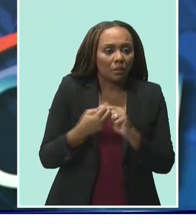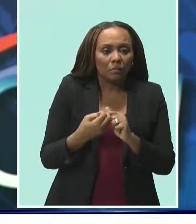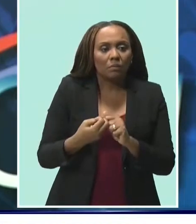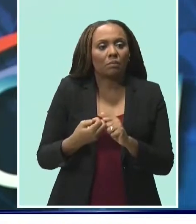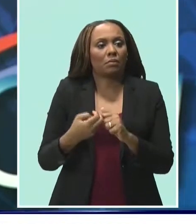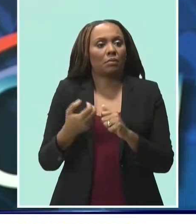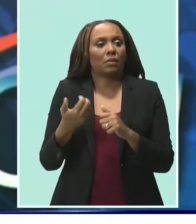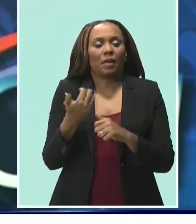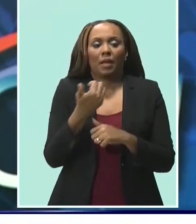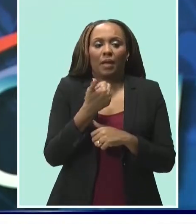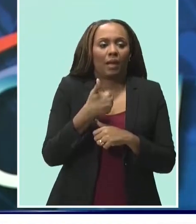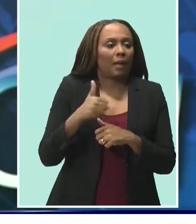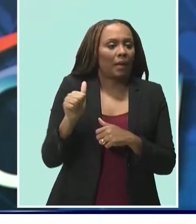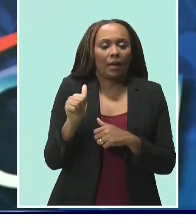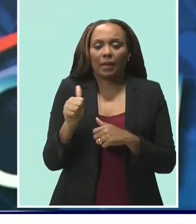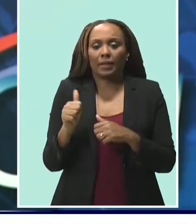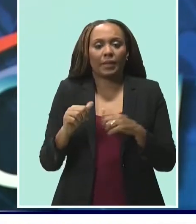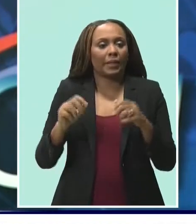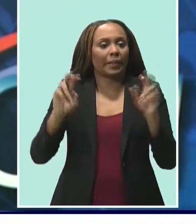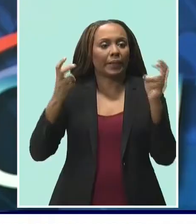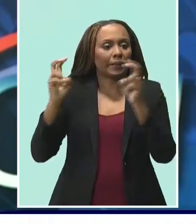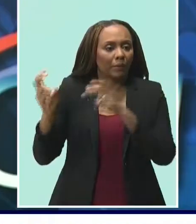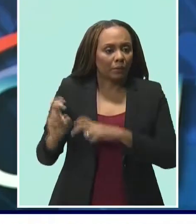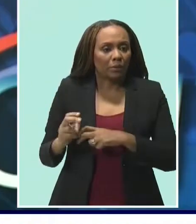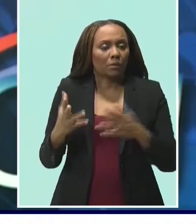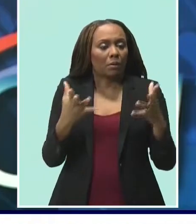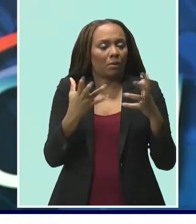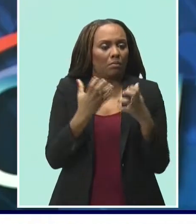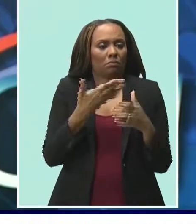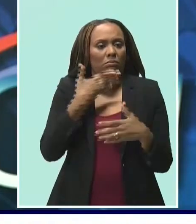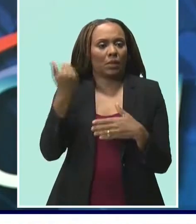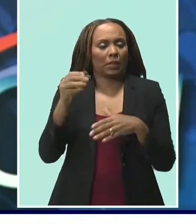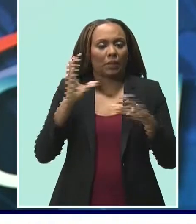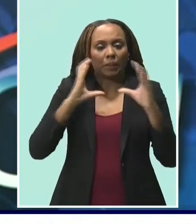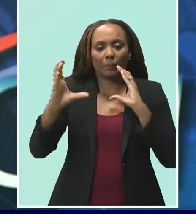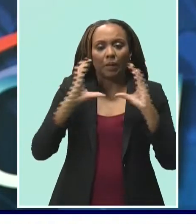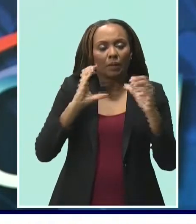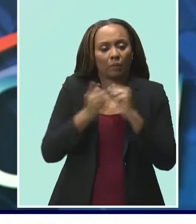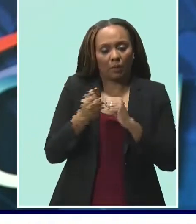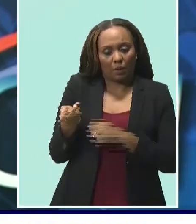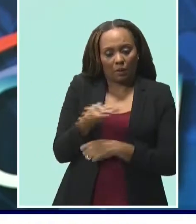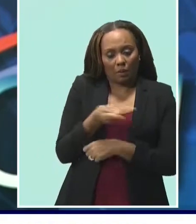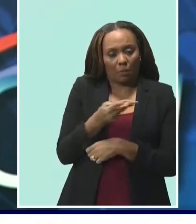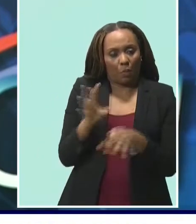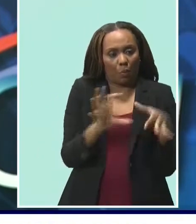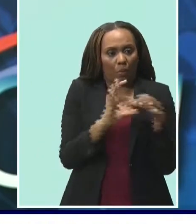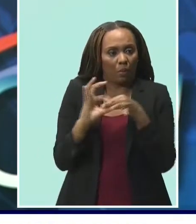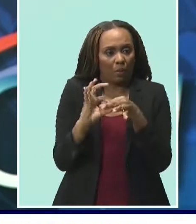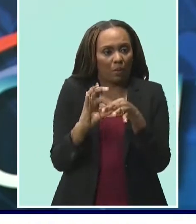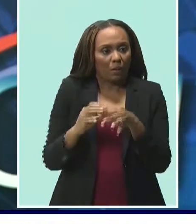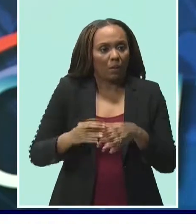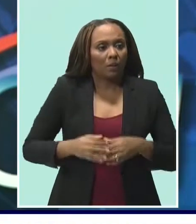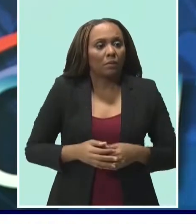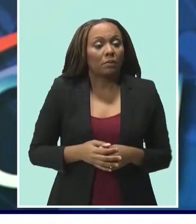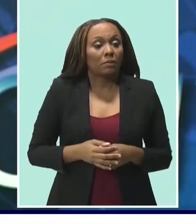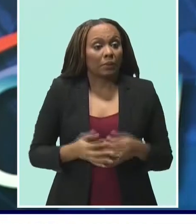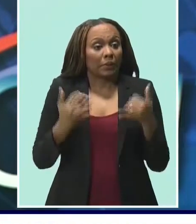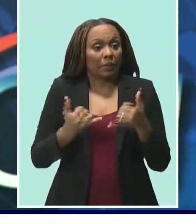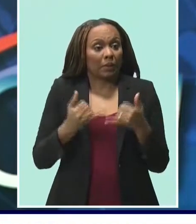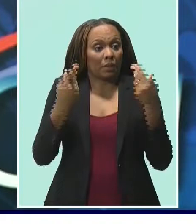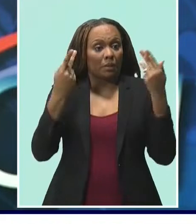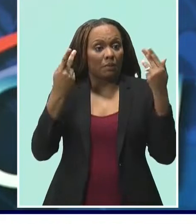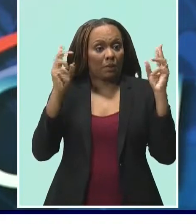better communication across the various ministries. This was one of the major decisions coming out of a meeting with Prime Minister Mia